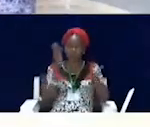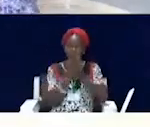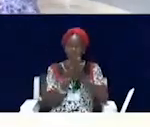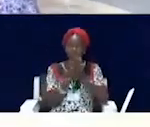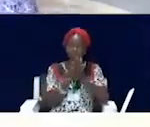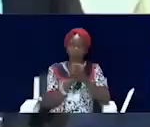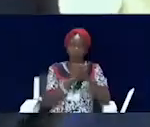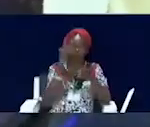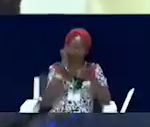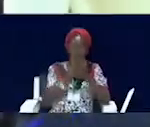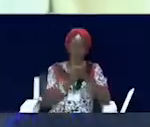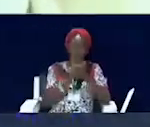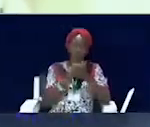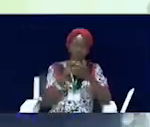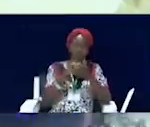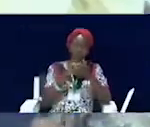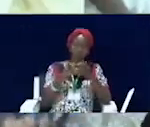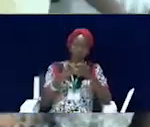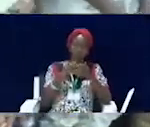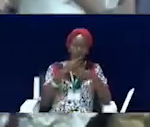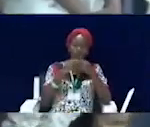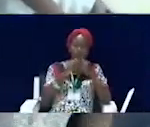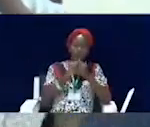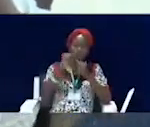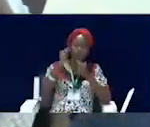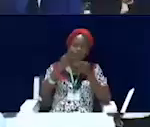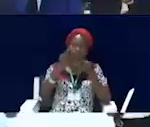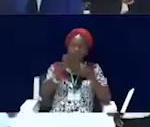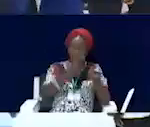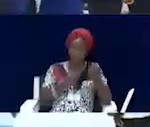I know you've traveled a long distance, so keep coming.